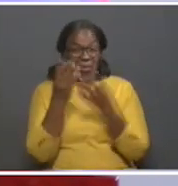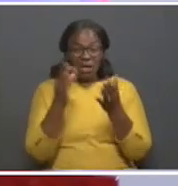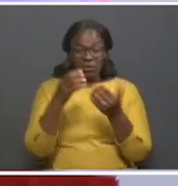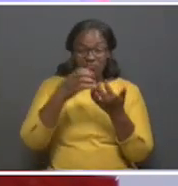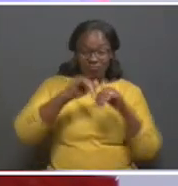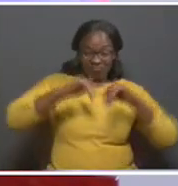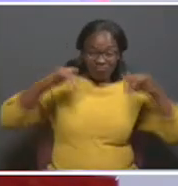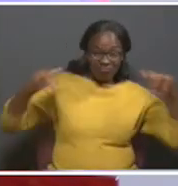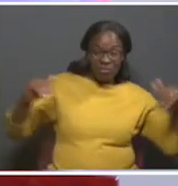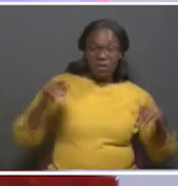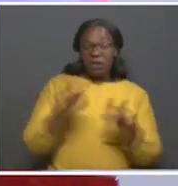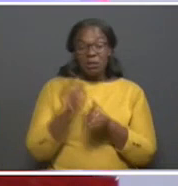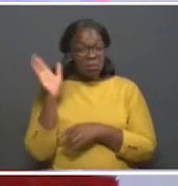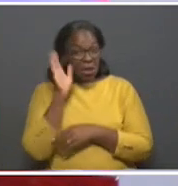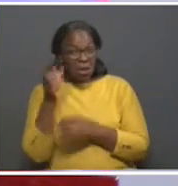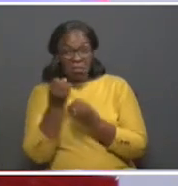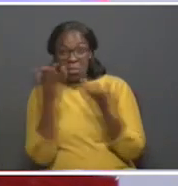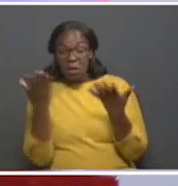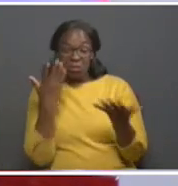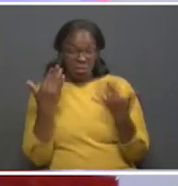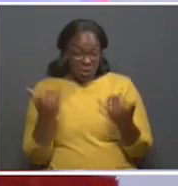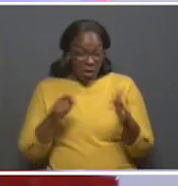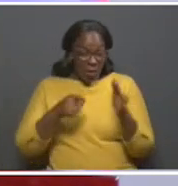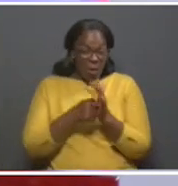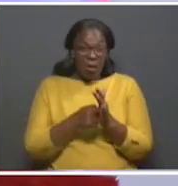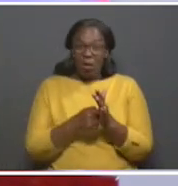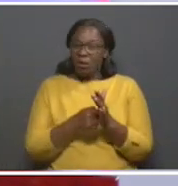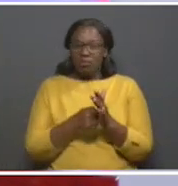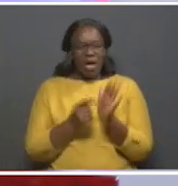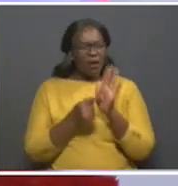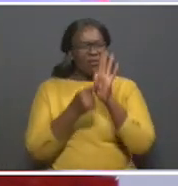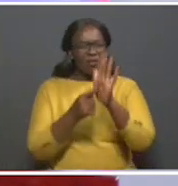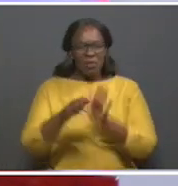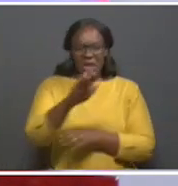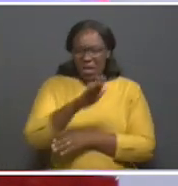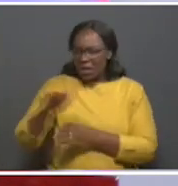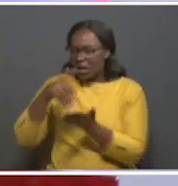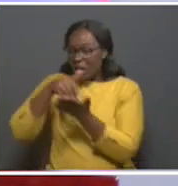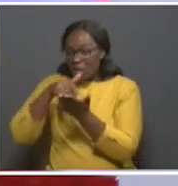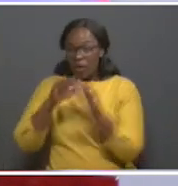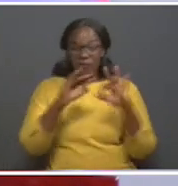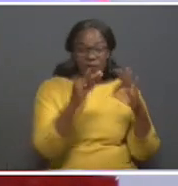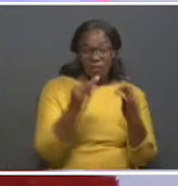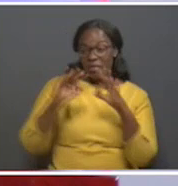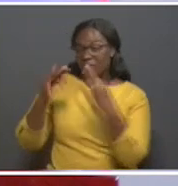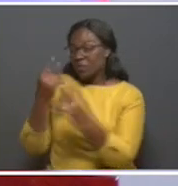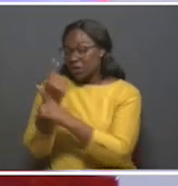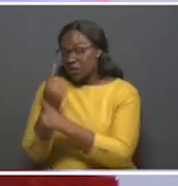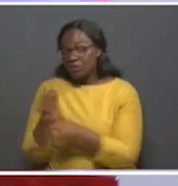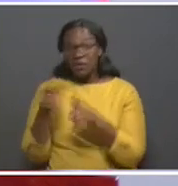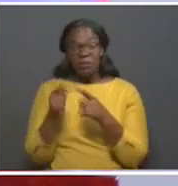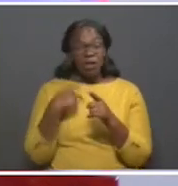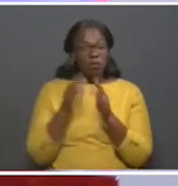separated. We have heard that this time of lockdown has exposed areas of weaknesses in families. Yet we